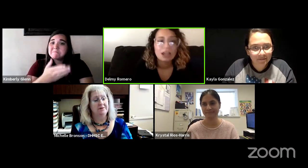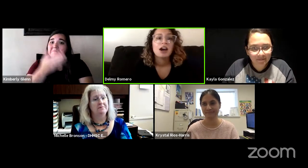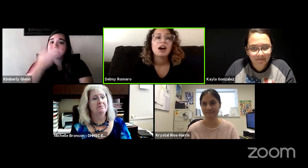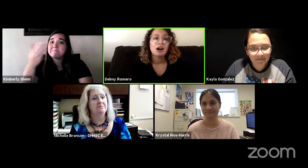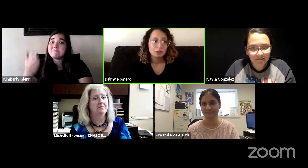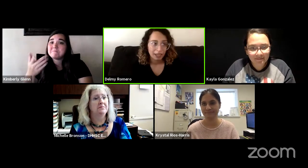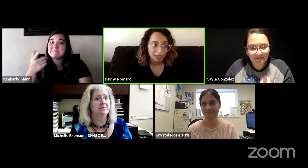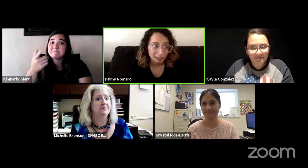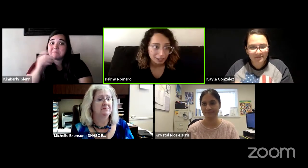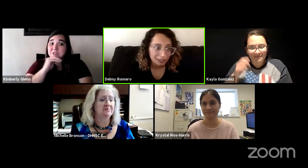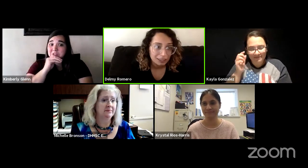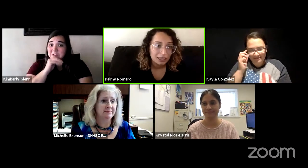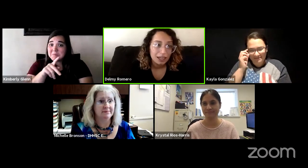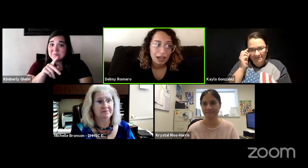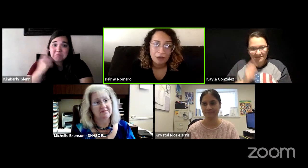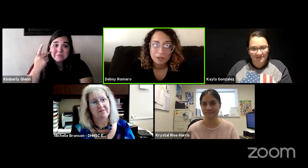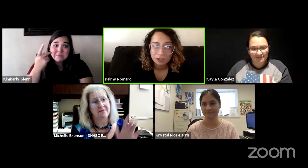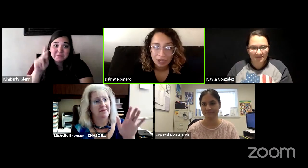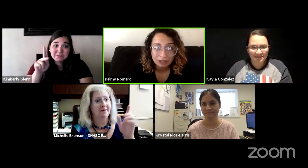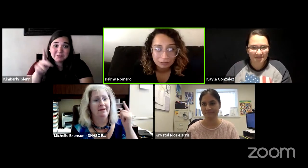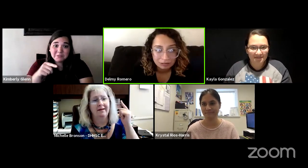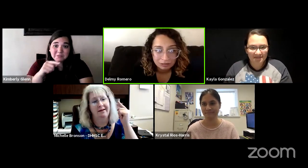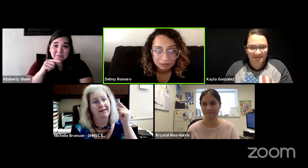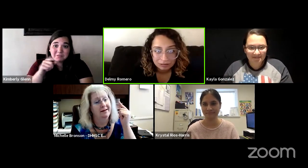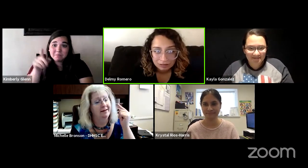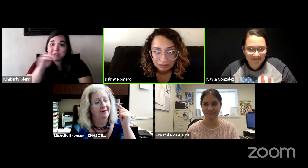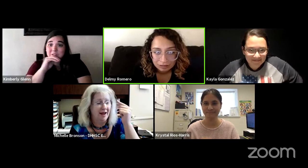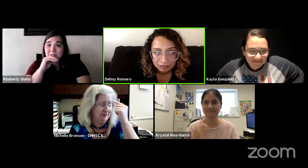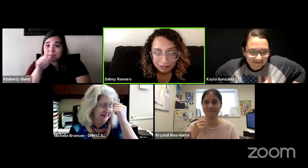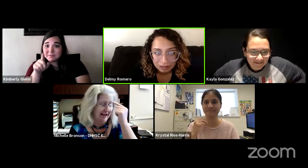Thomas. Okay. Michelle.